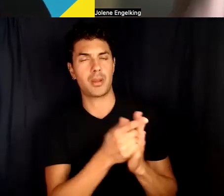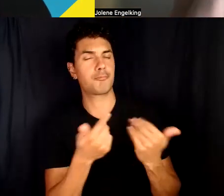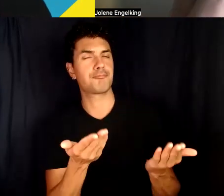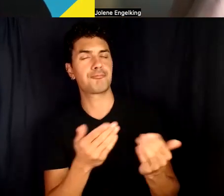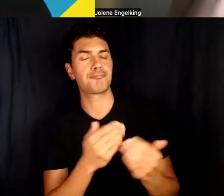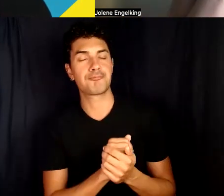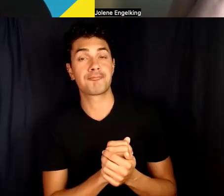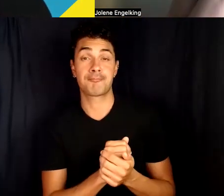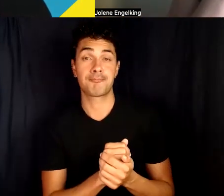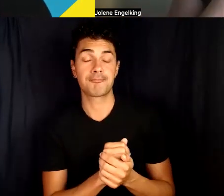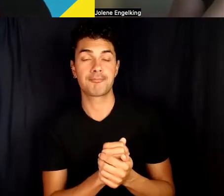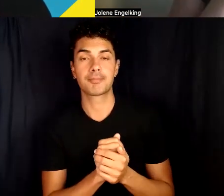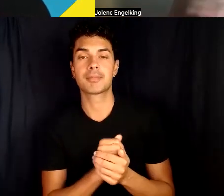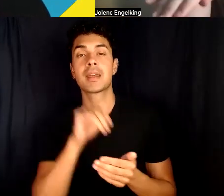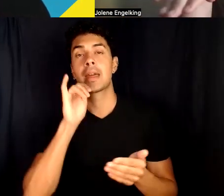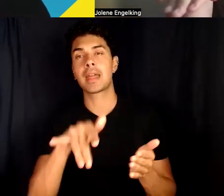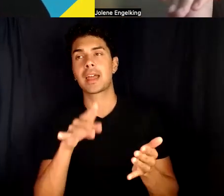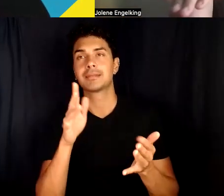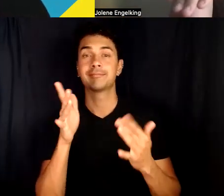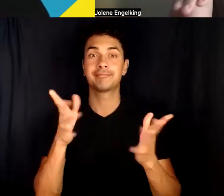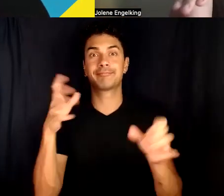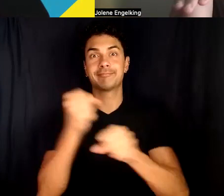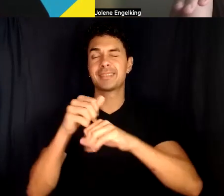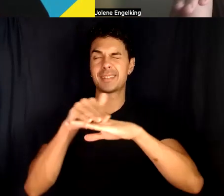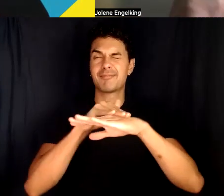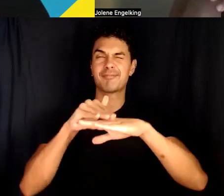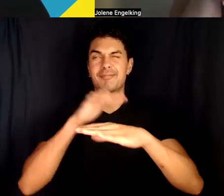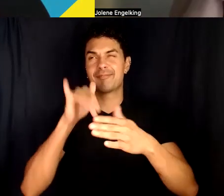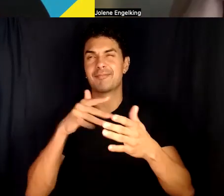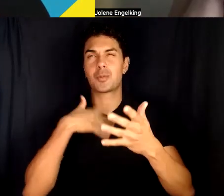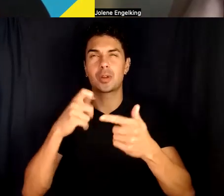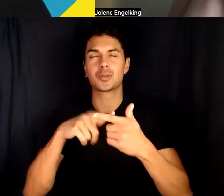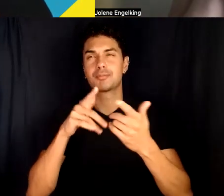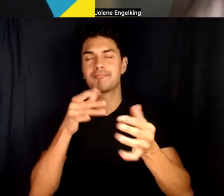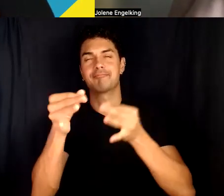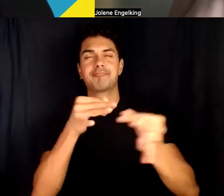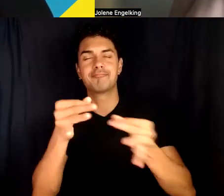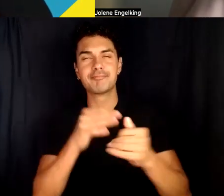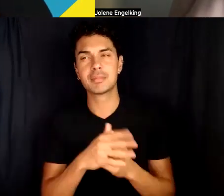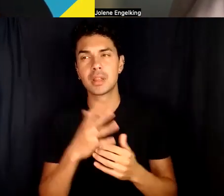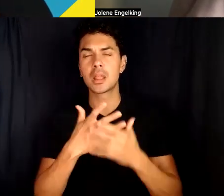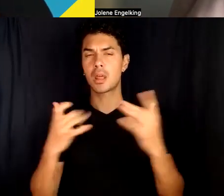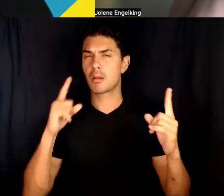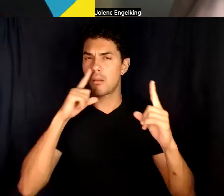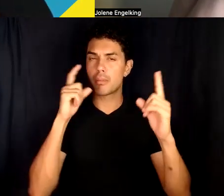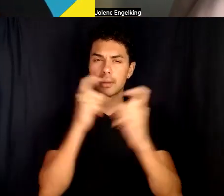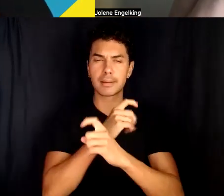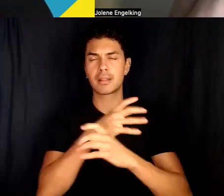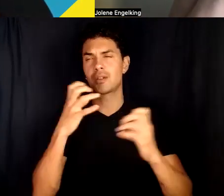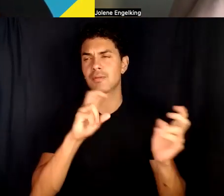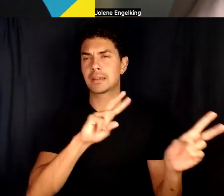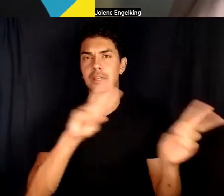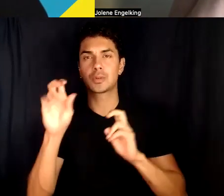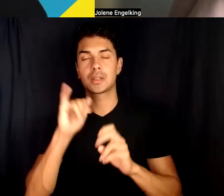yeah. So that's just kind of the little baseline that we kind of wanted to lay, that there's a lot of kind of complications and a lot of issues that we're